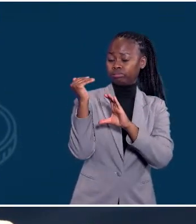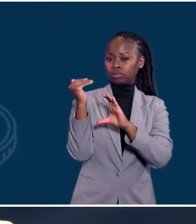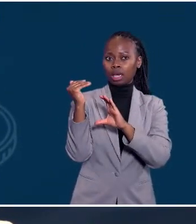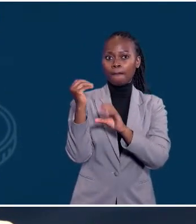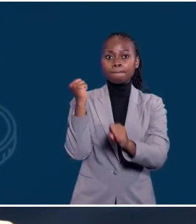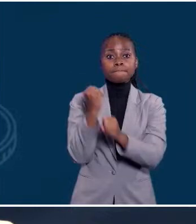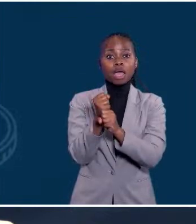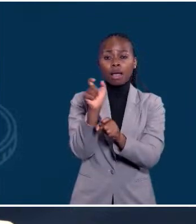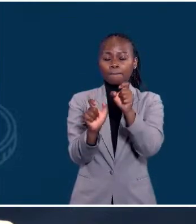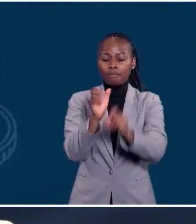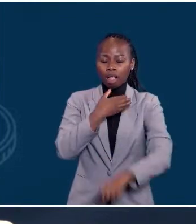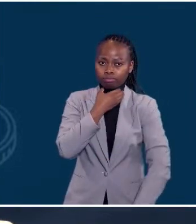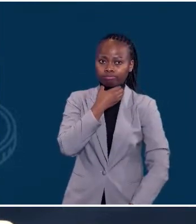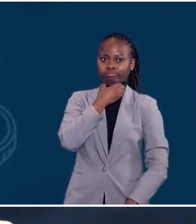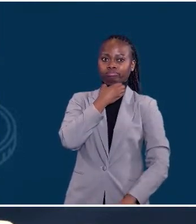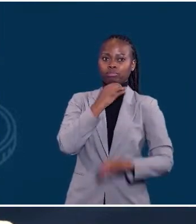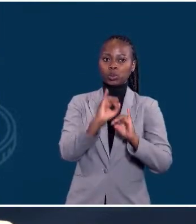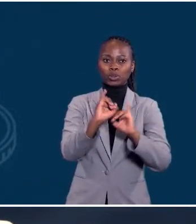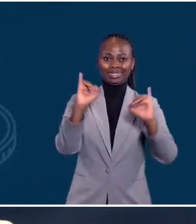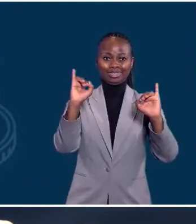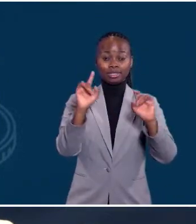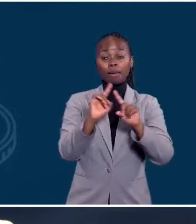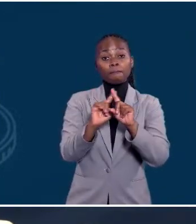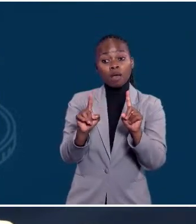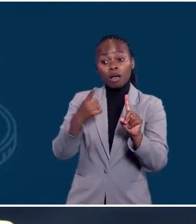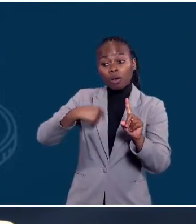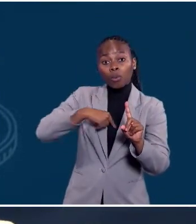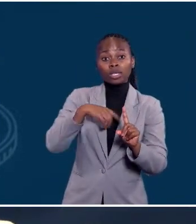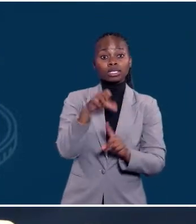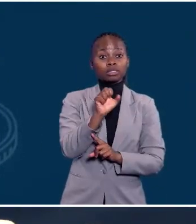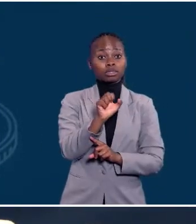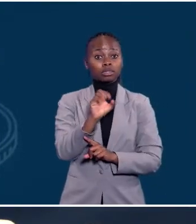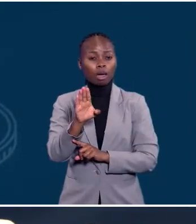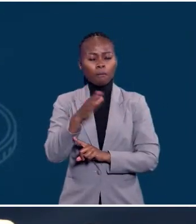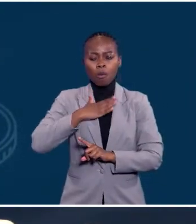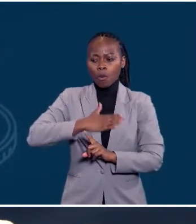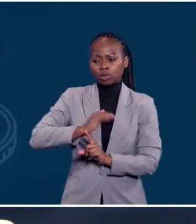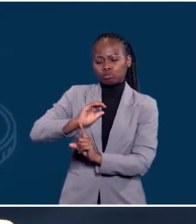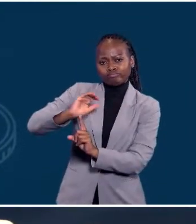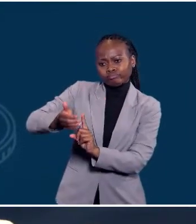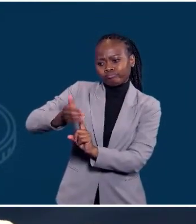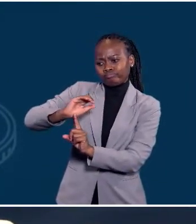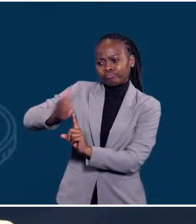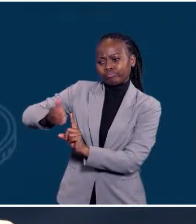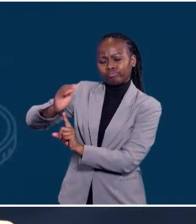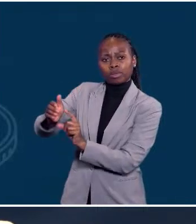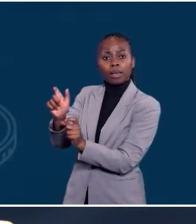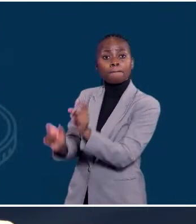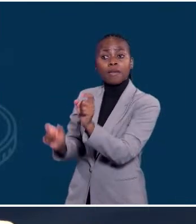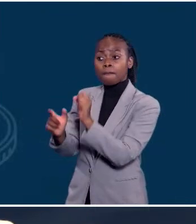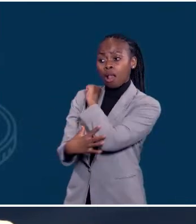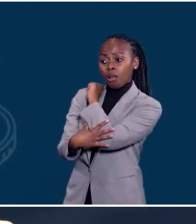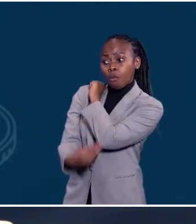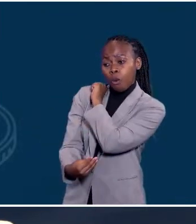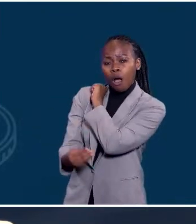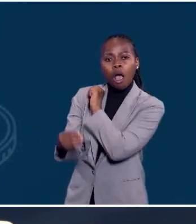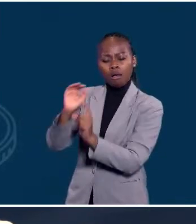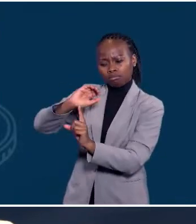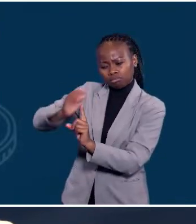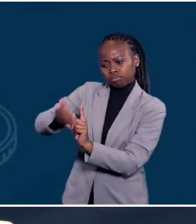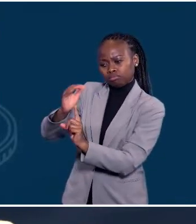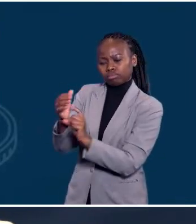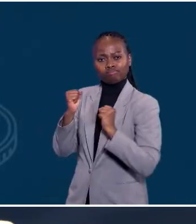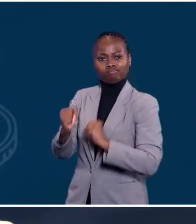Bank take our responsibility to protect the poor seriously. We,